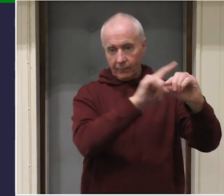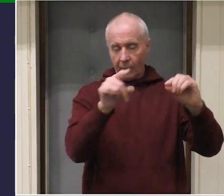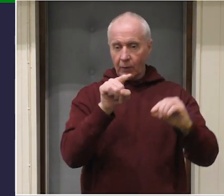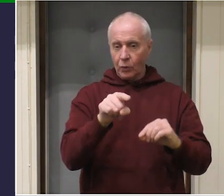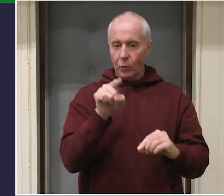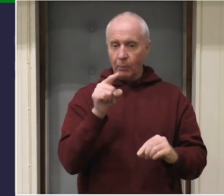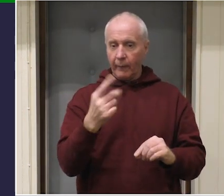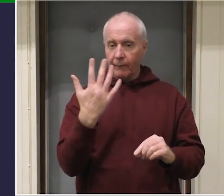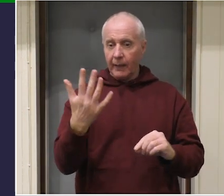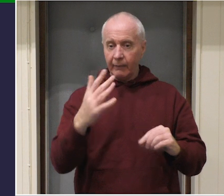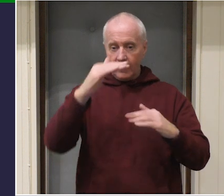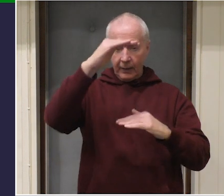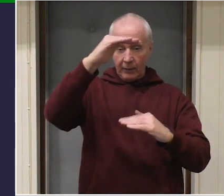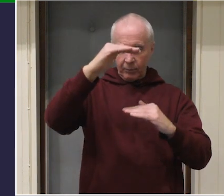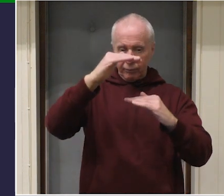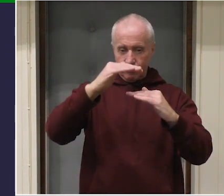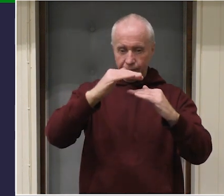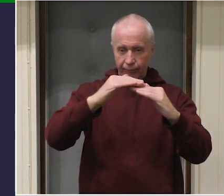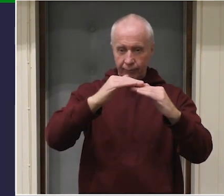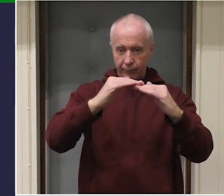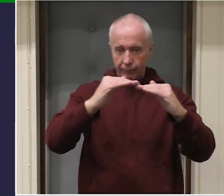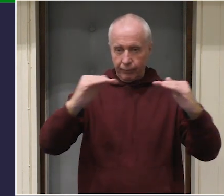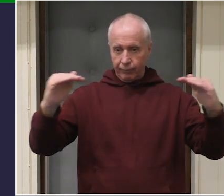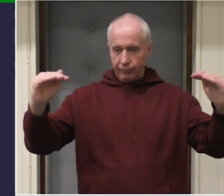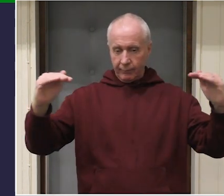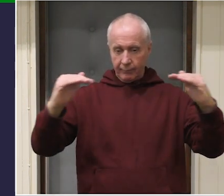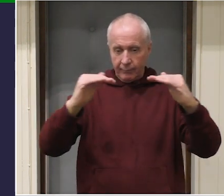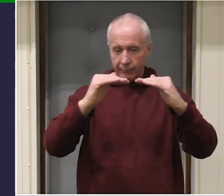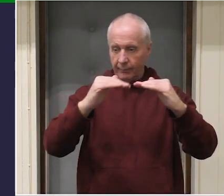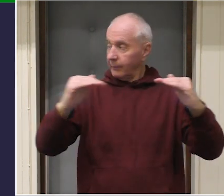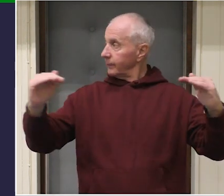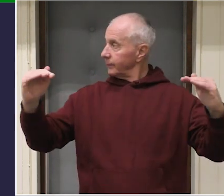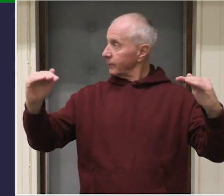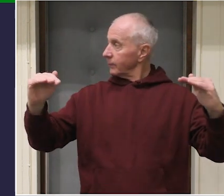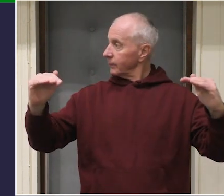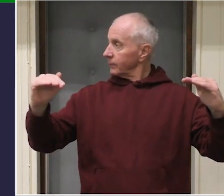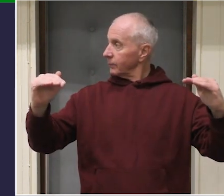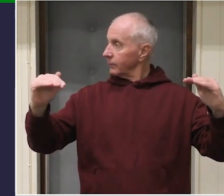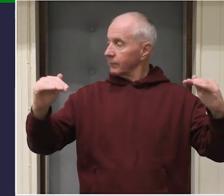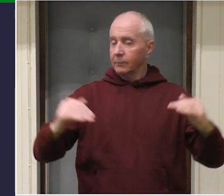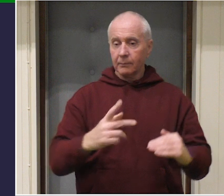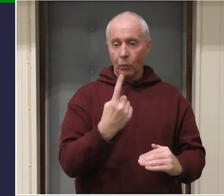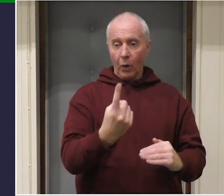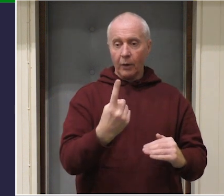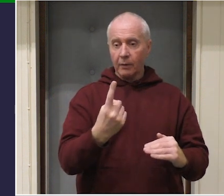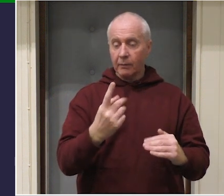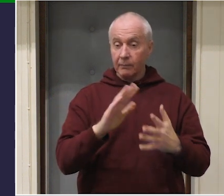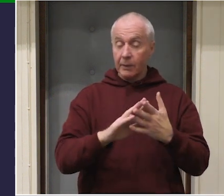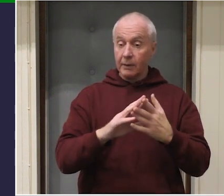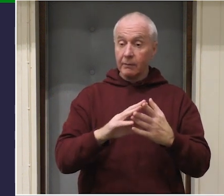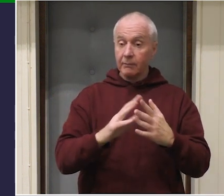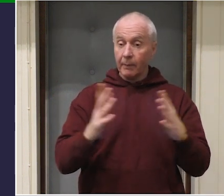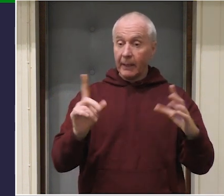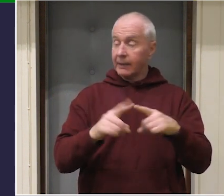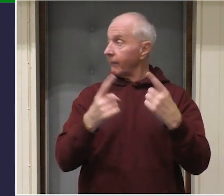If I flatten my orbit so much it's just a straight line, well, that's an eccentricity of 1. This makes a big difference.